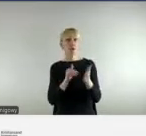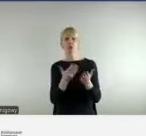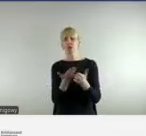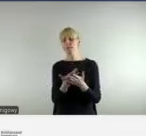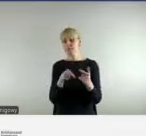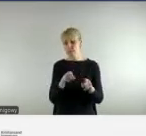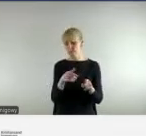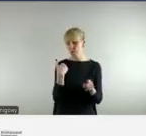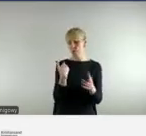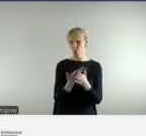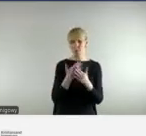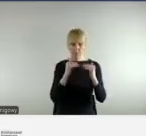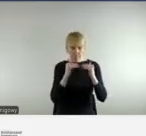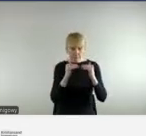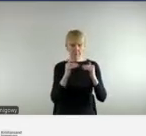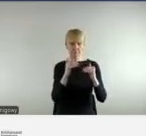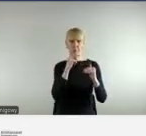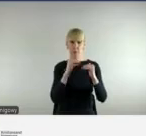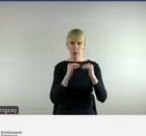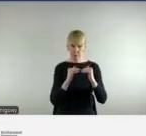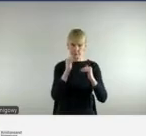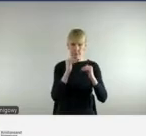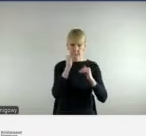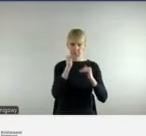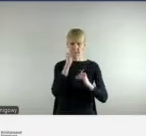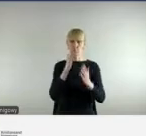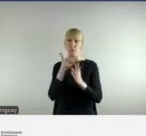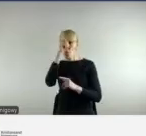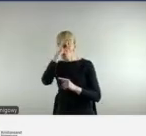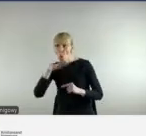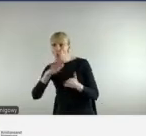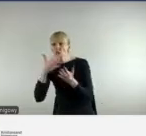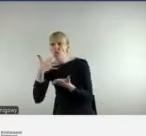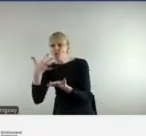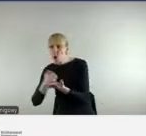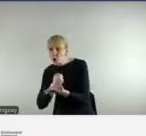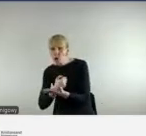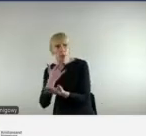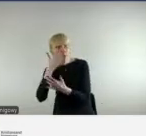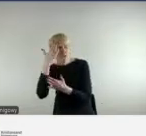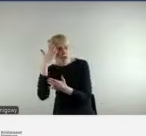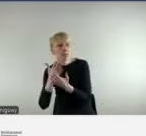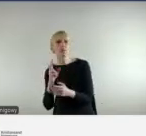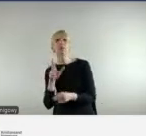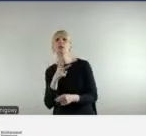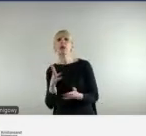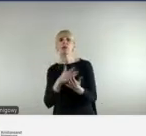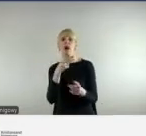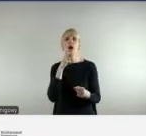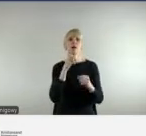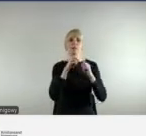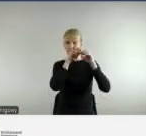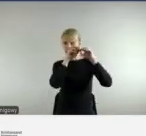use it to know when flooding will make cascading effects. So you see if it's green, it's okay. If